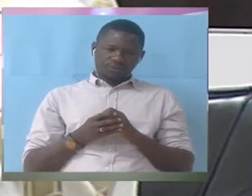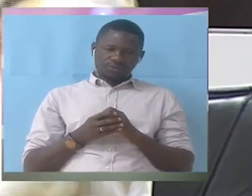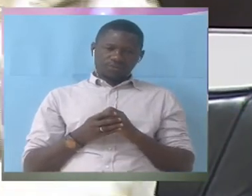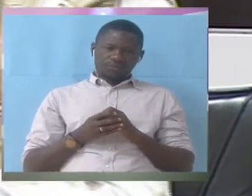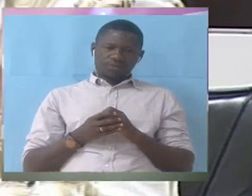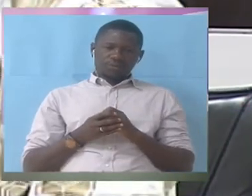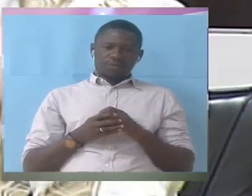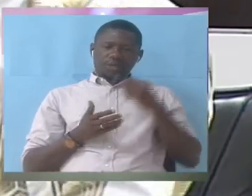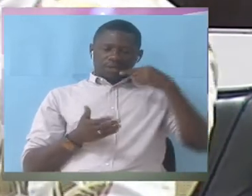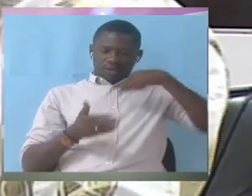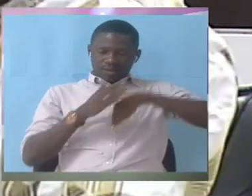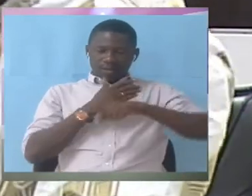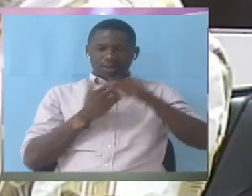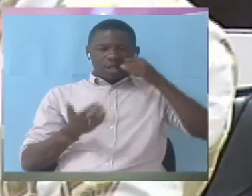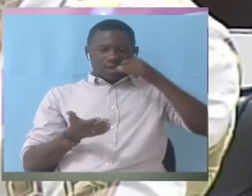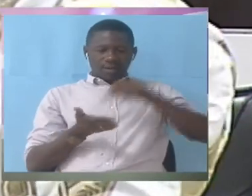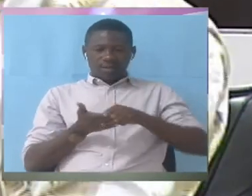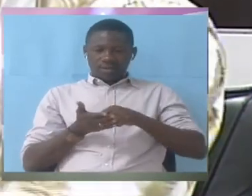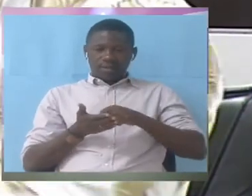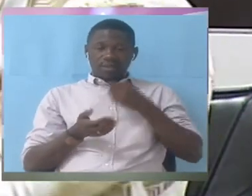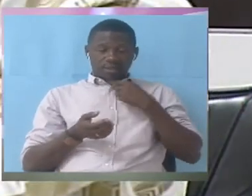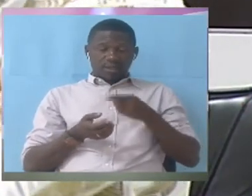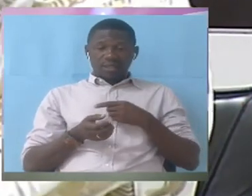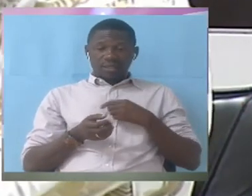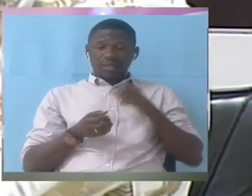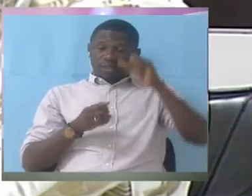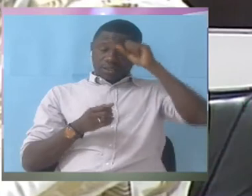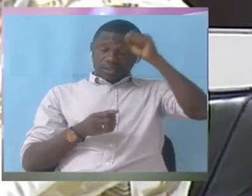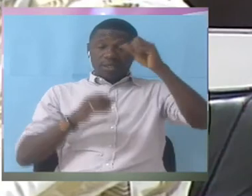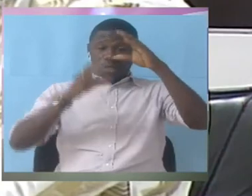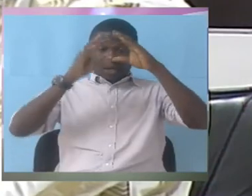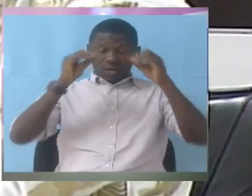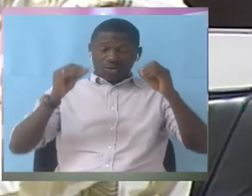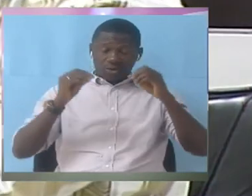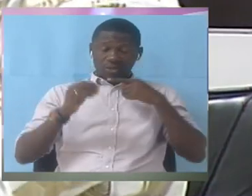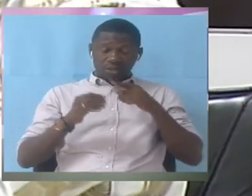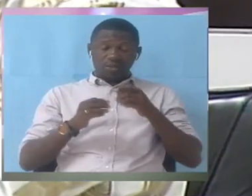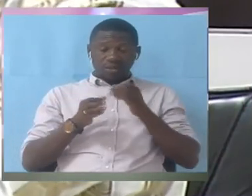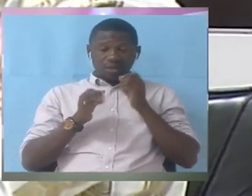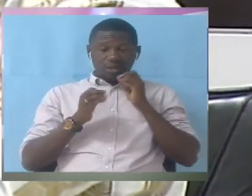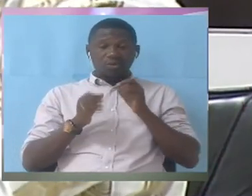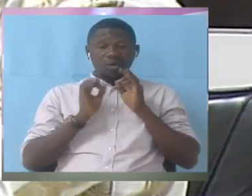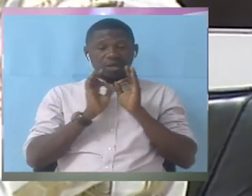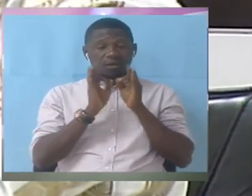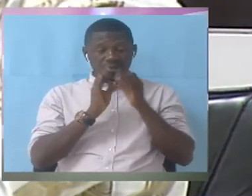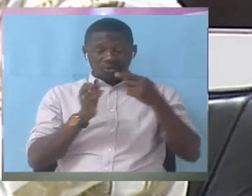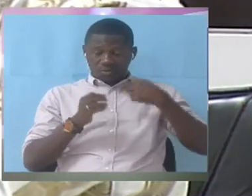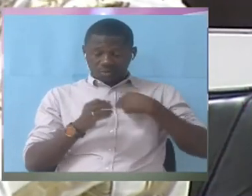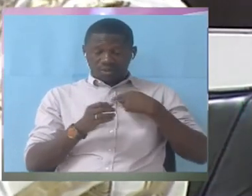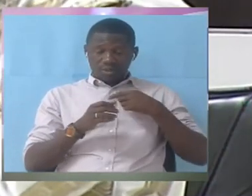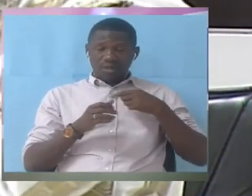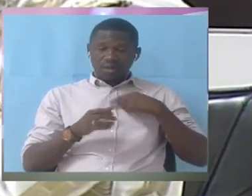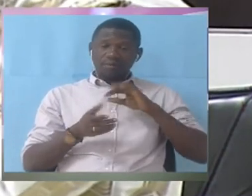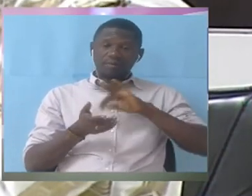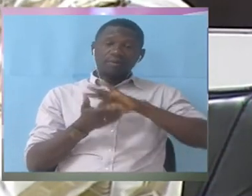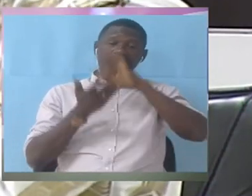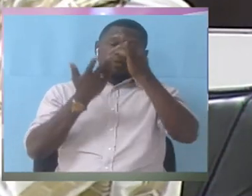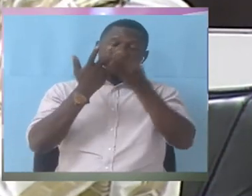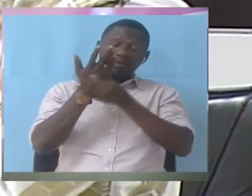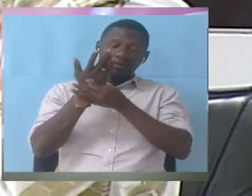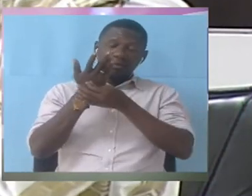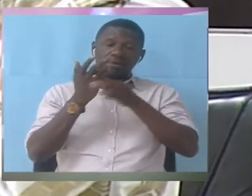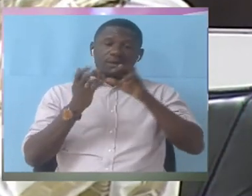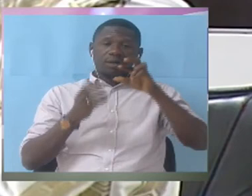There's in the letter they said they were instructed by State House to inform me that I had been redeployed to